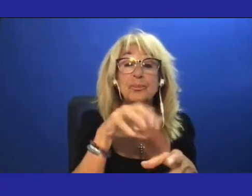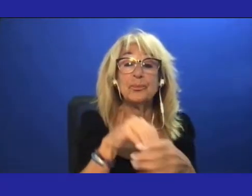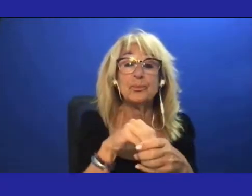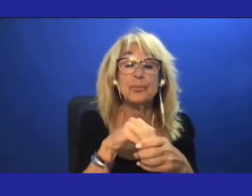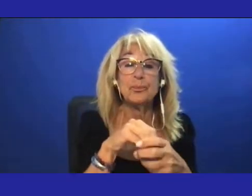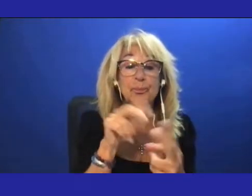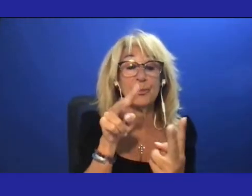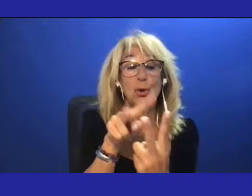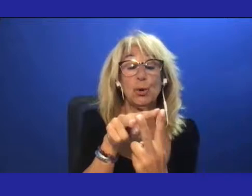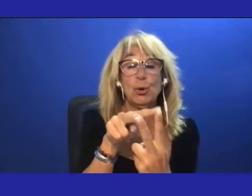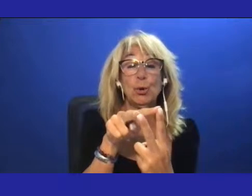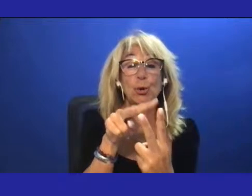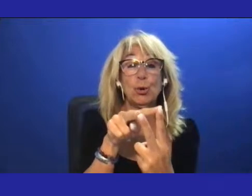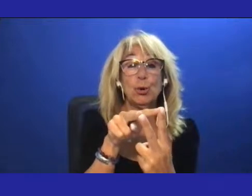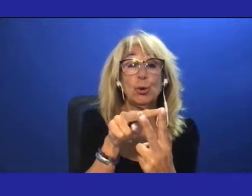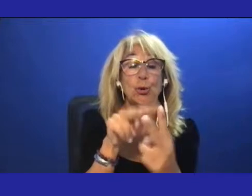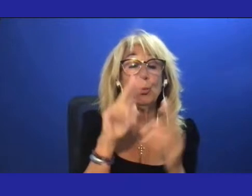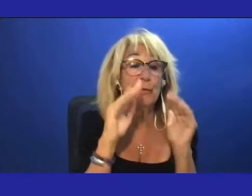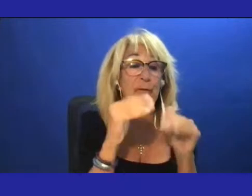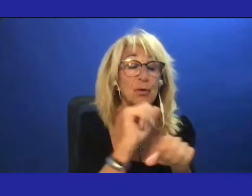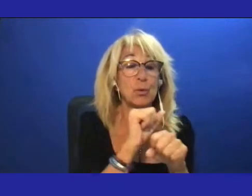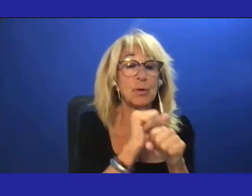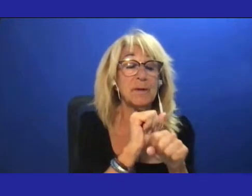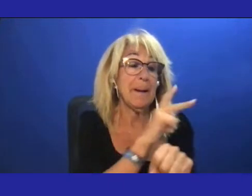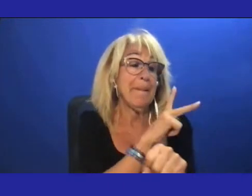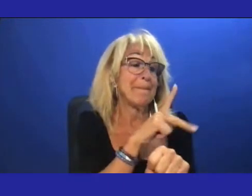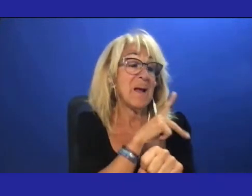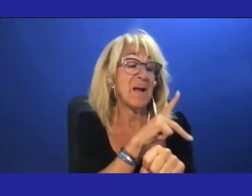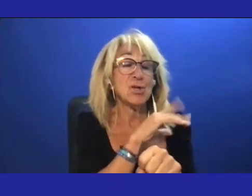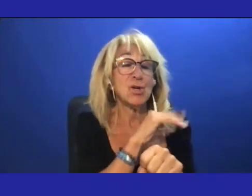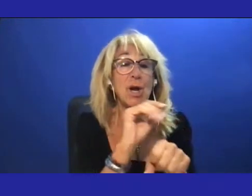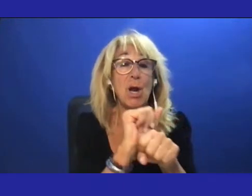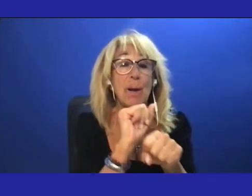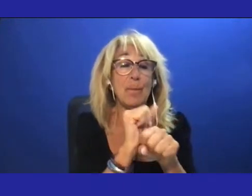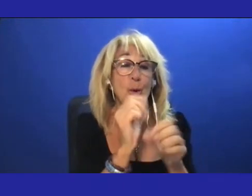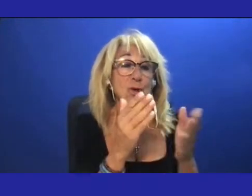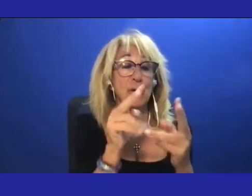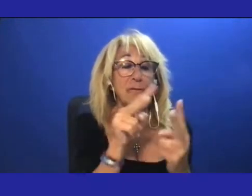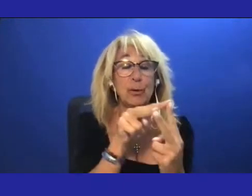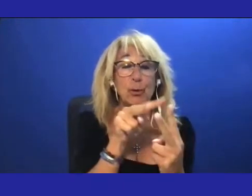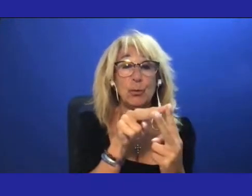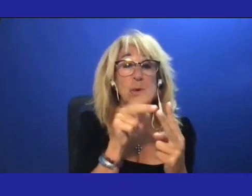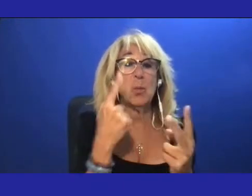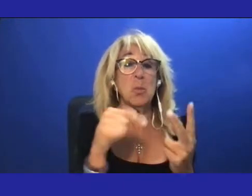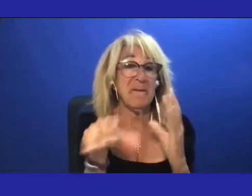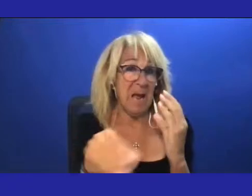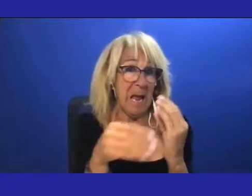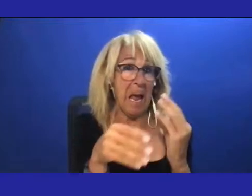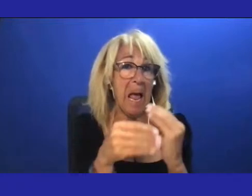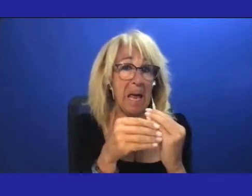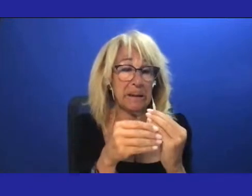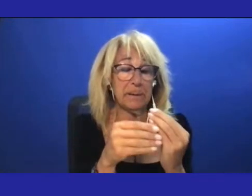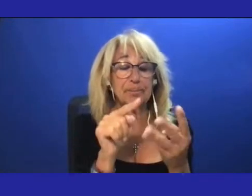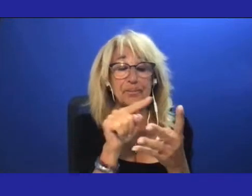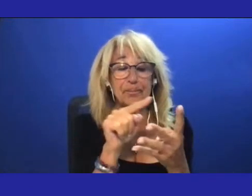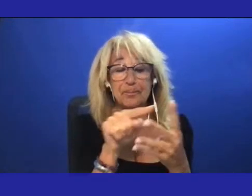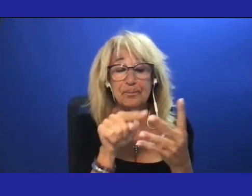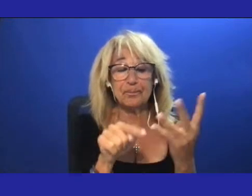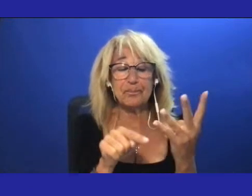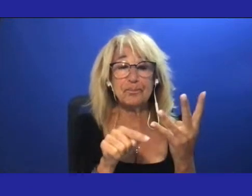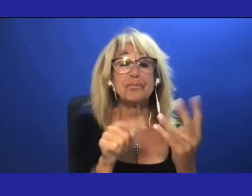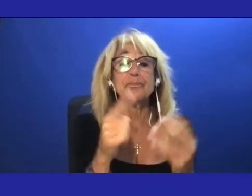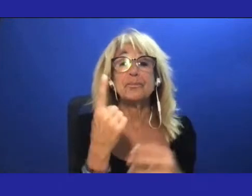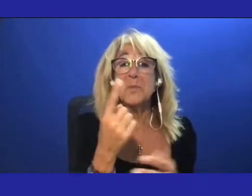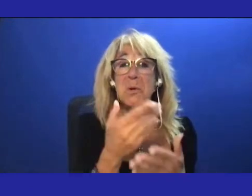of work, which was patient and employee surveying. So we've added more over time. And the one thing that I would like to kind